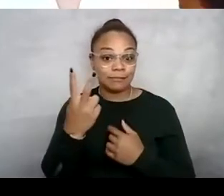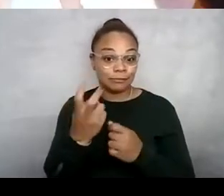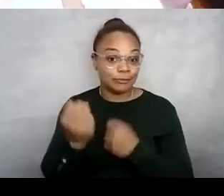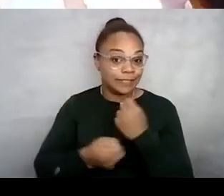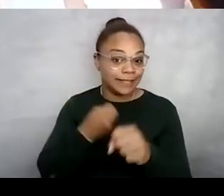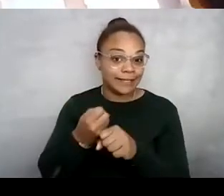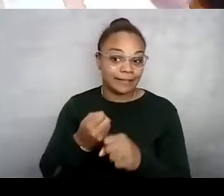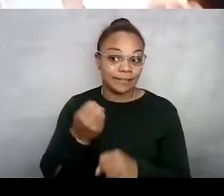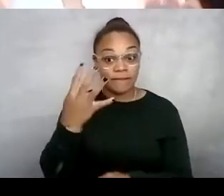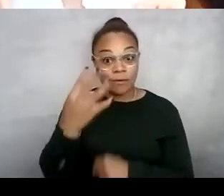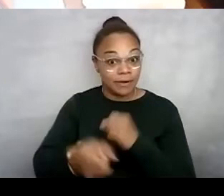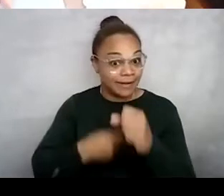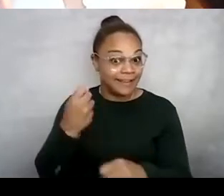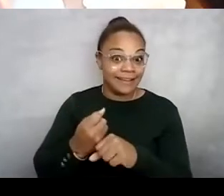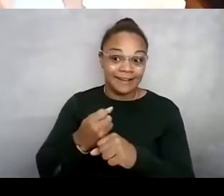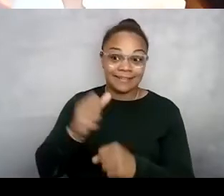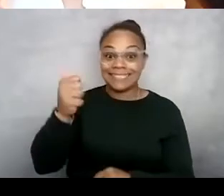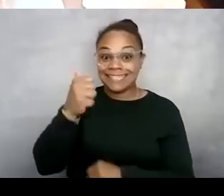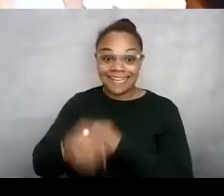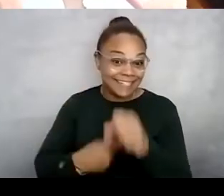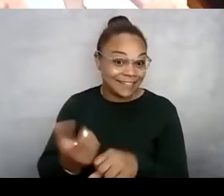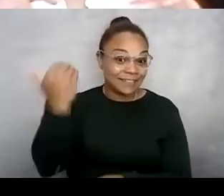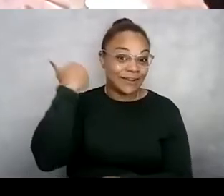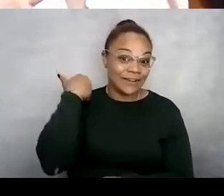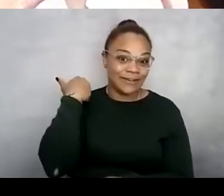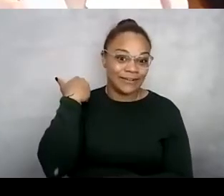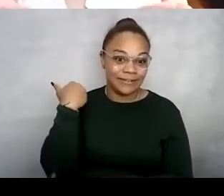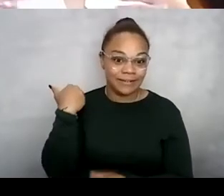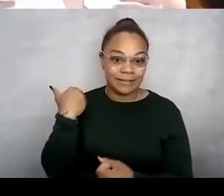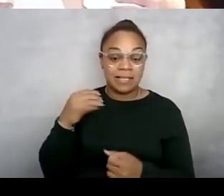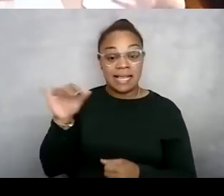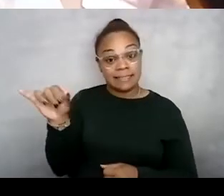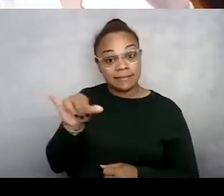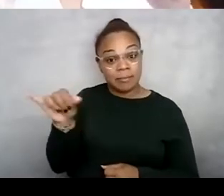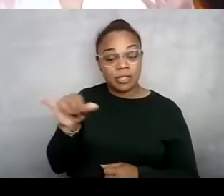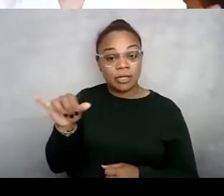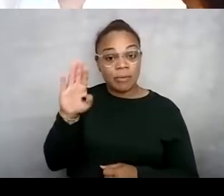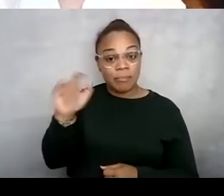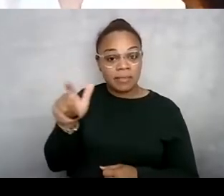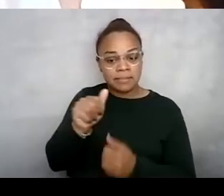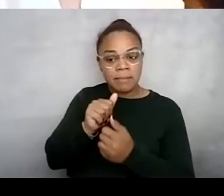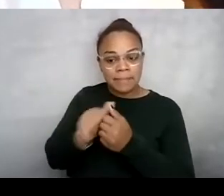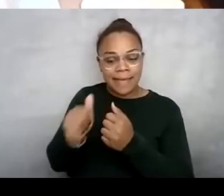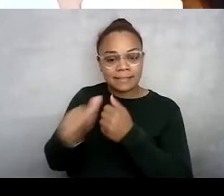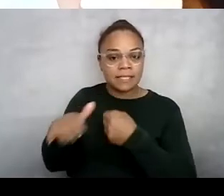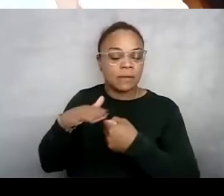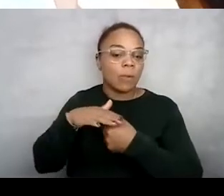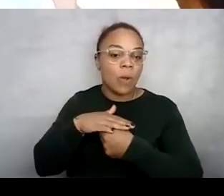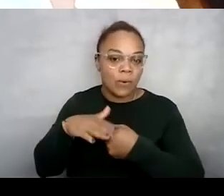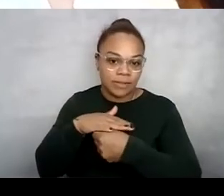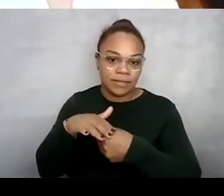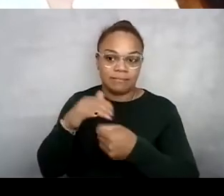years, similar bills have been passing locally at the state level,